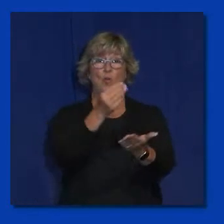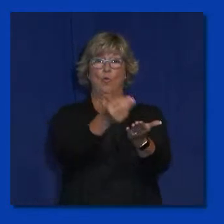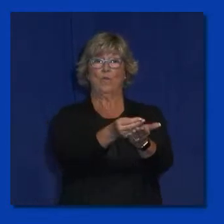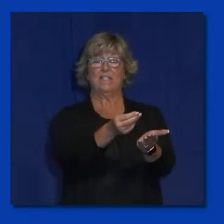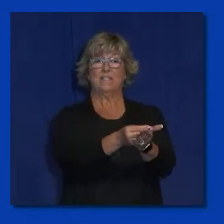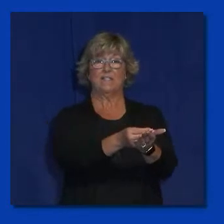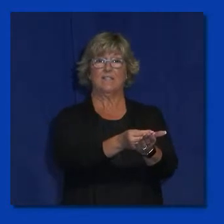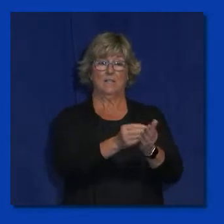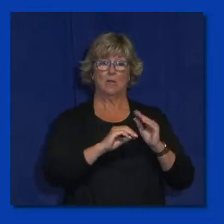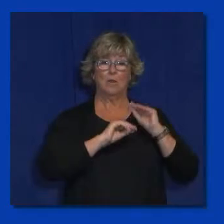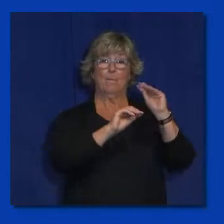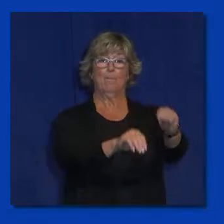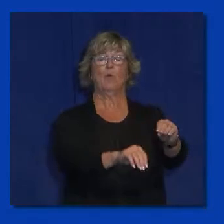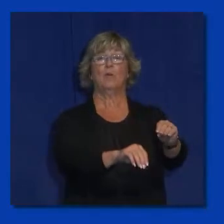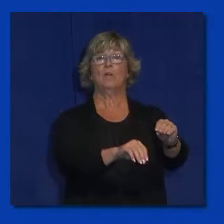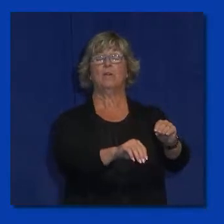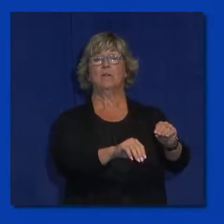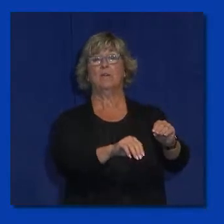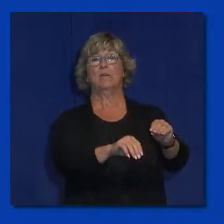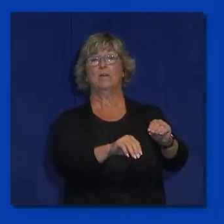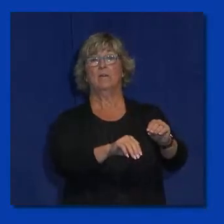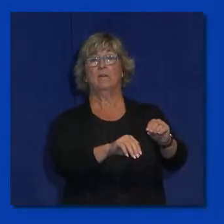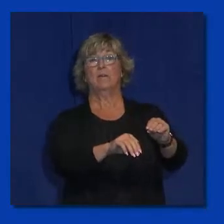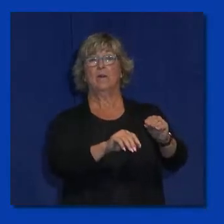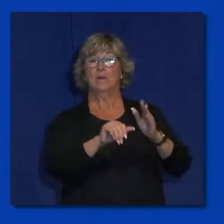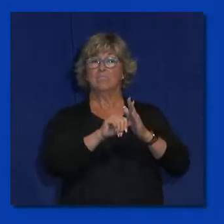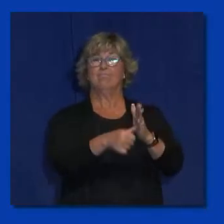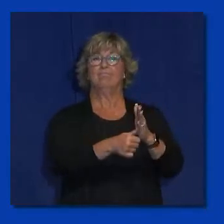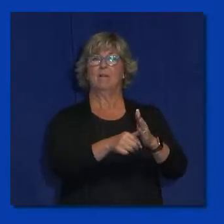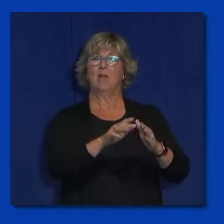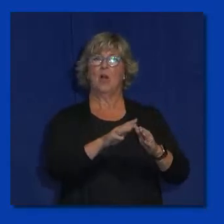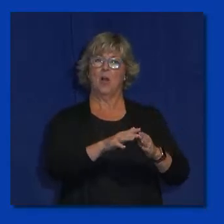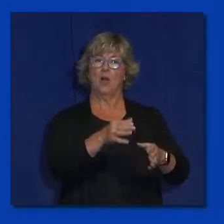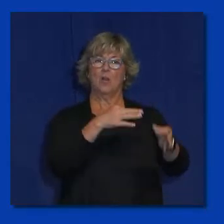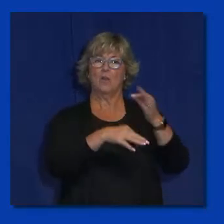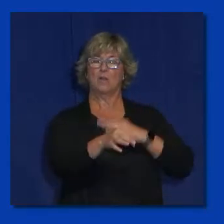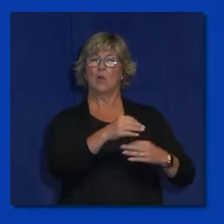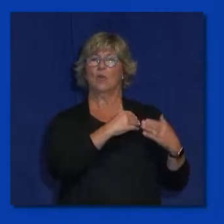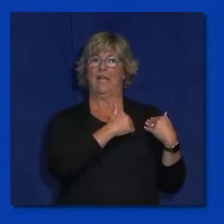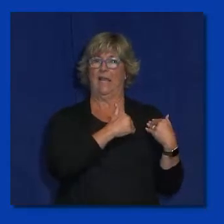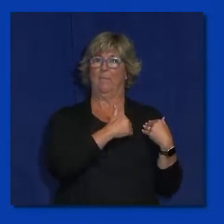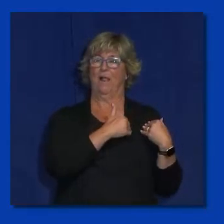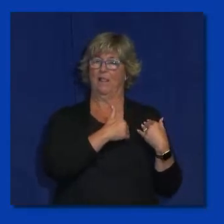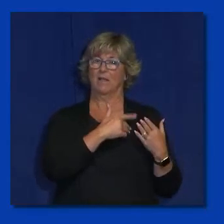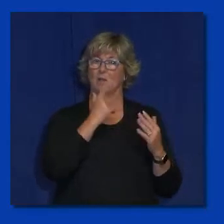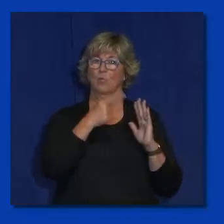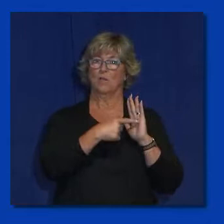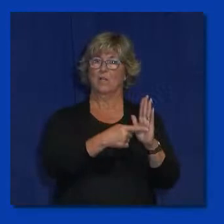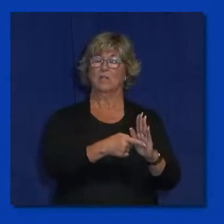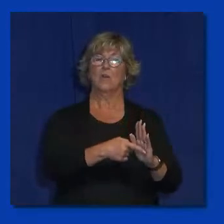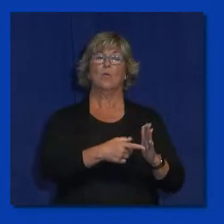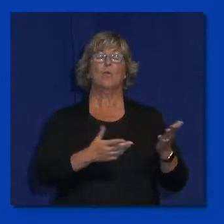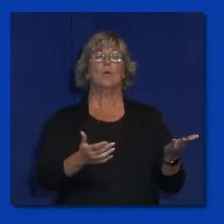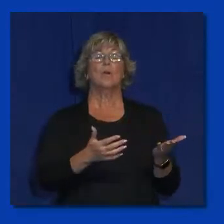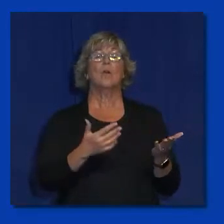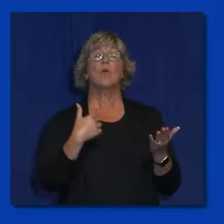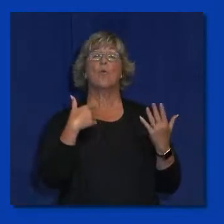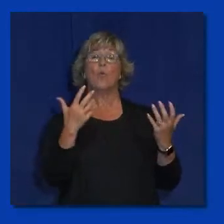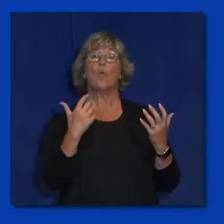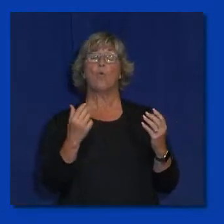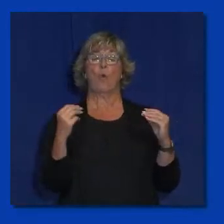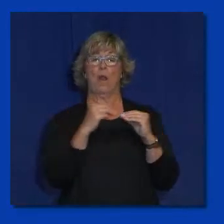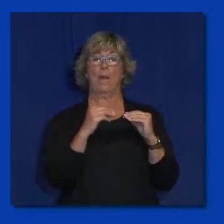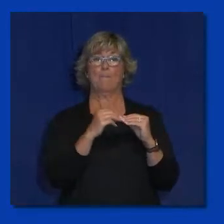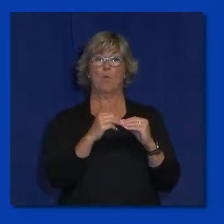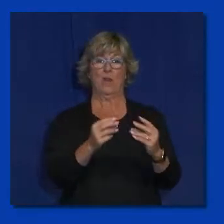we want to place, but with an emphasis on accountability, which you'll see reflected here in a moment. But specifically, we want some